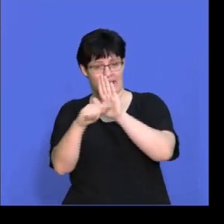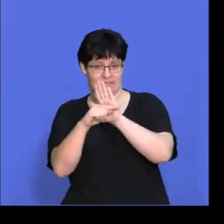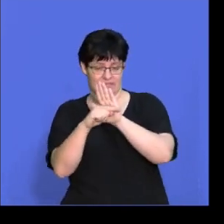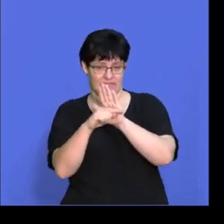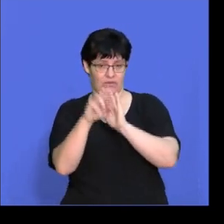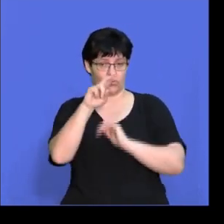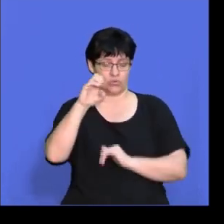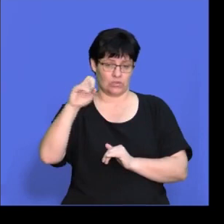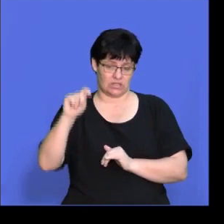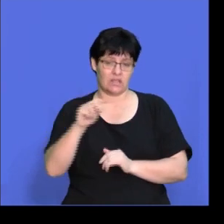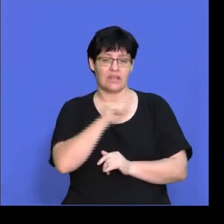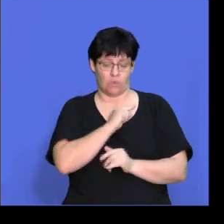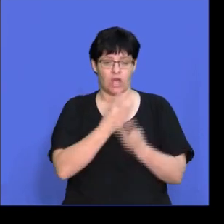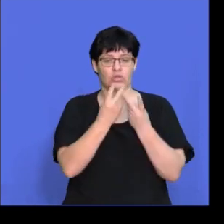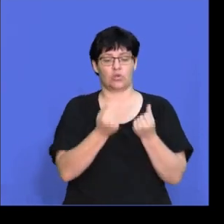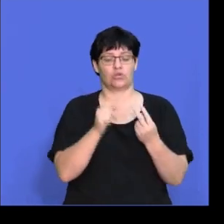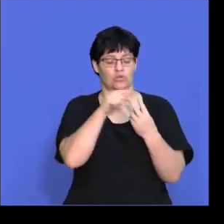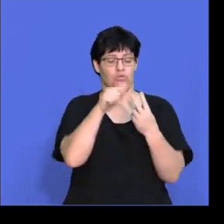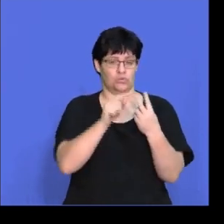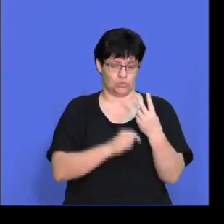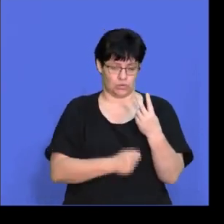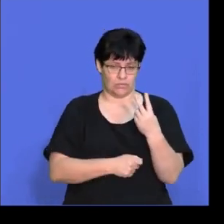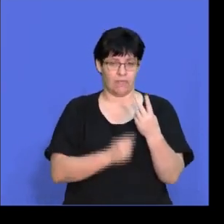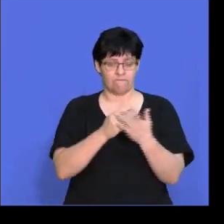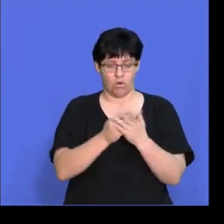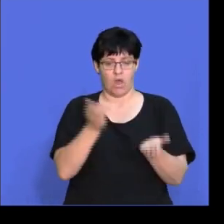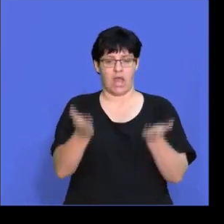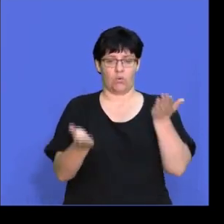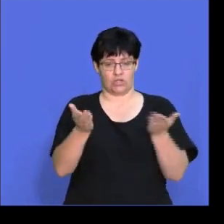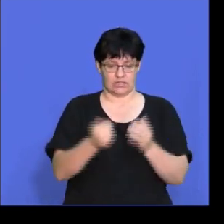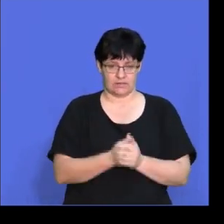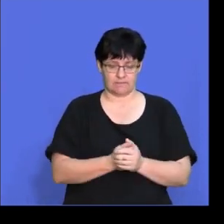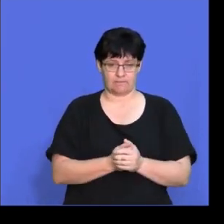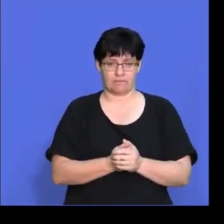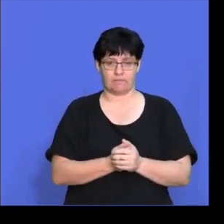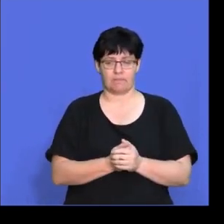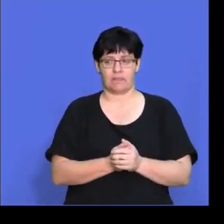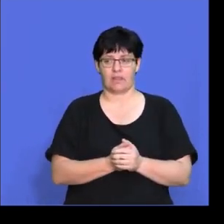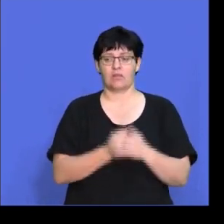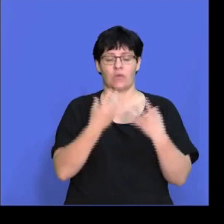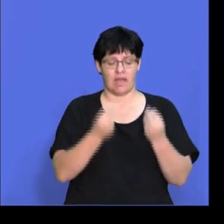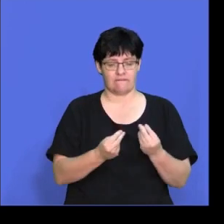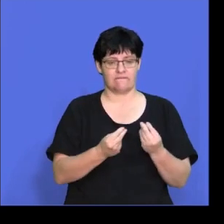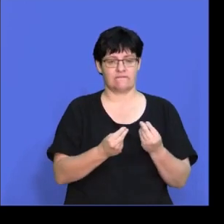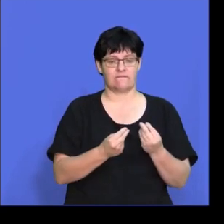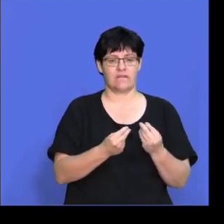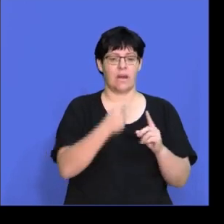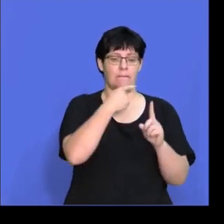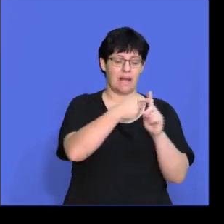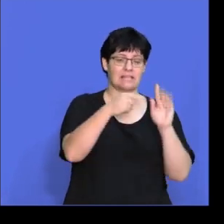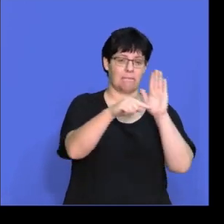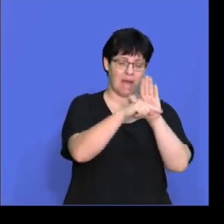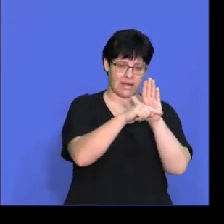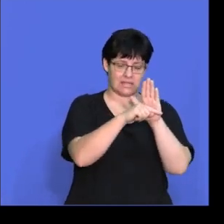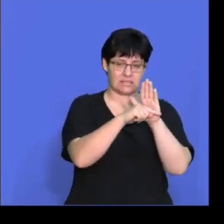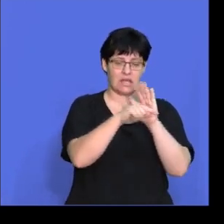negative root. And that's where you're getting your two solutions for the quadratic equation. So we're going to get plus